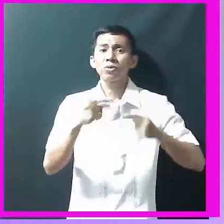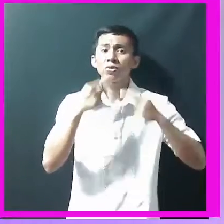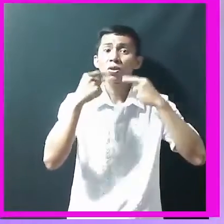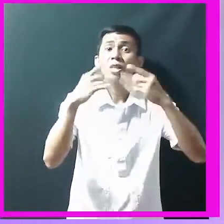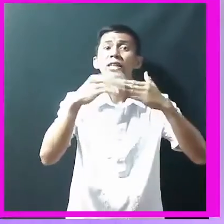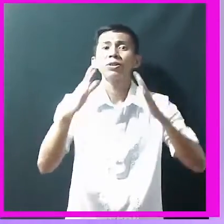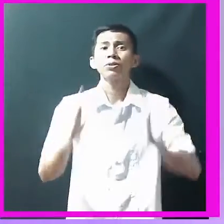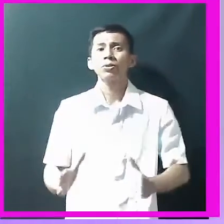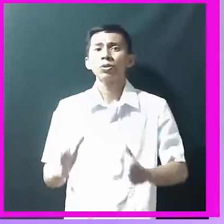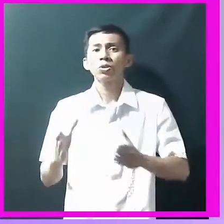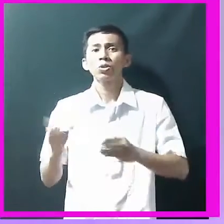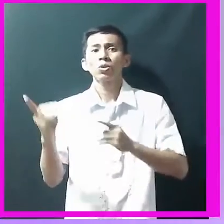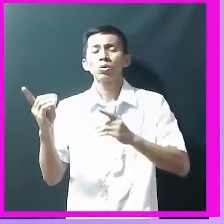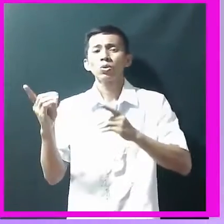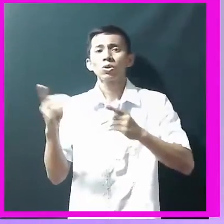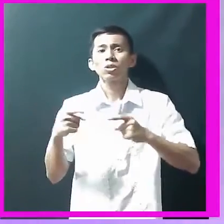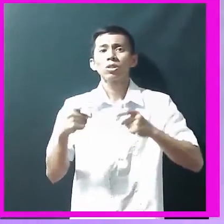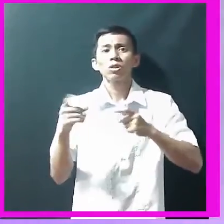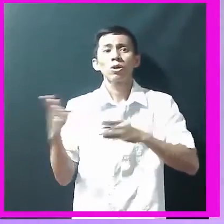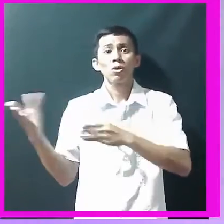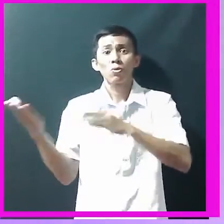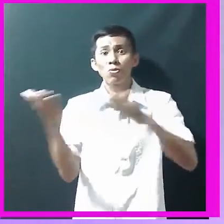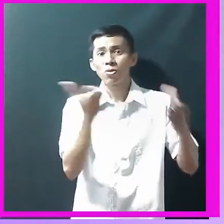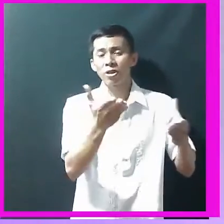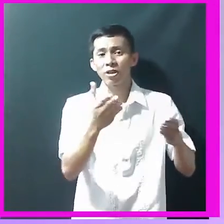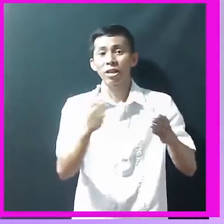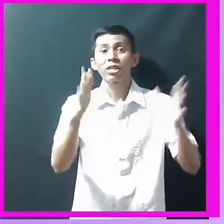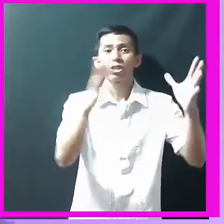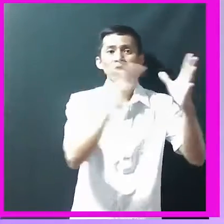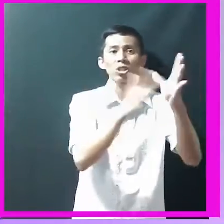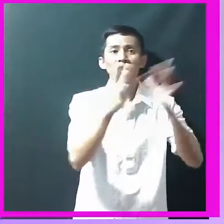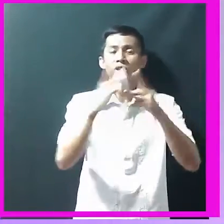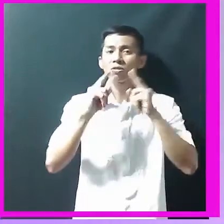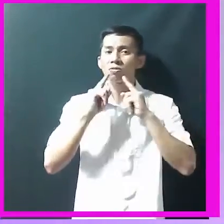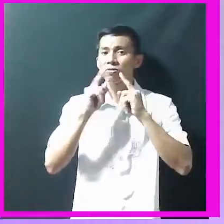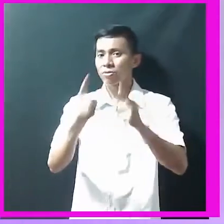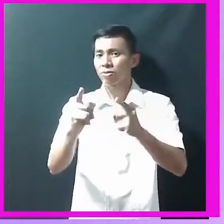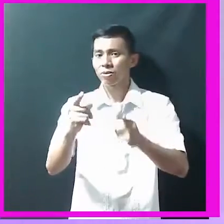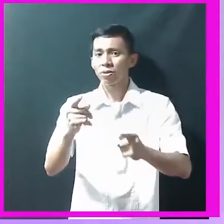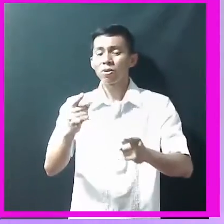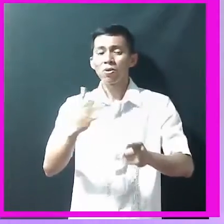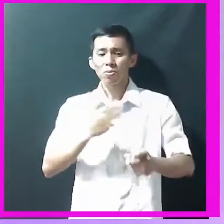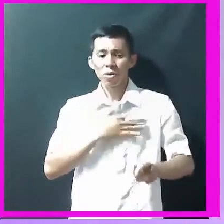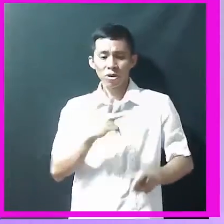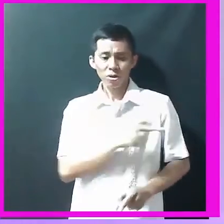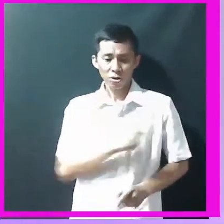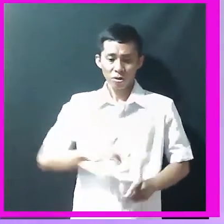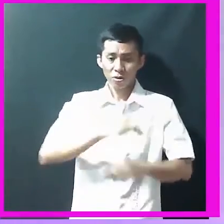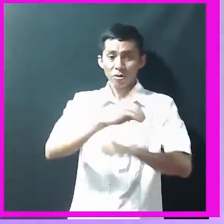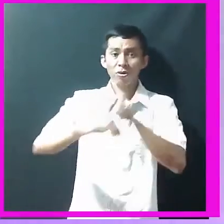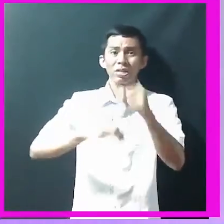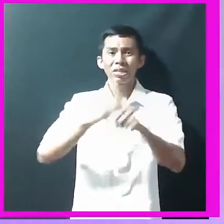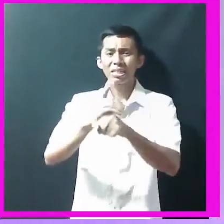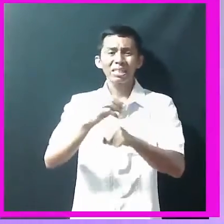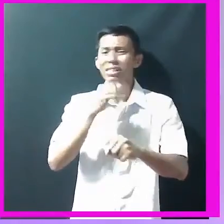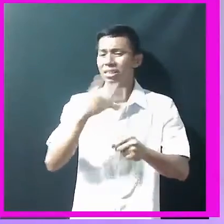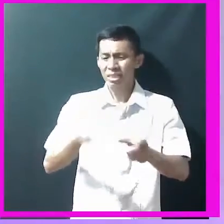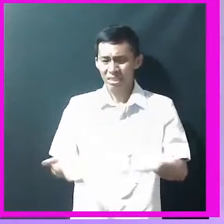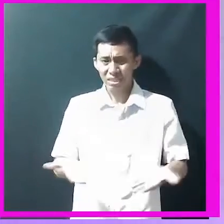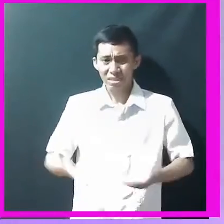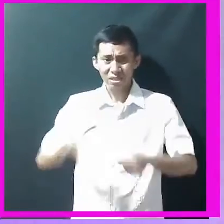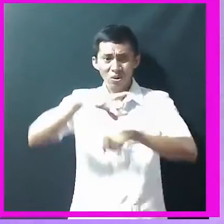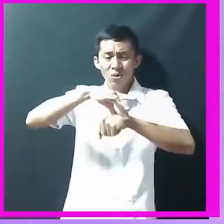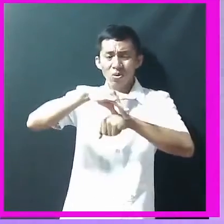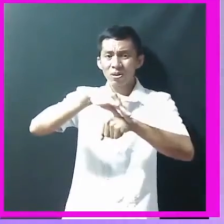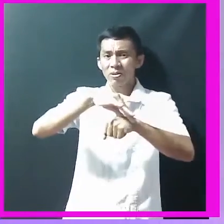me. What hast thou done?" Jesus answered, "My kingdom is not of this world. If my kingdom were of